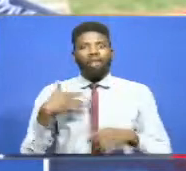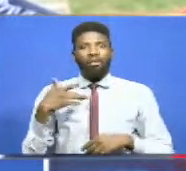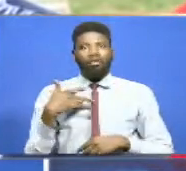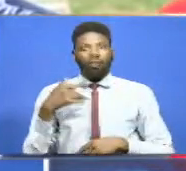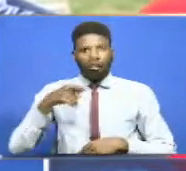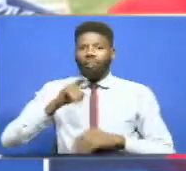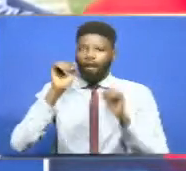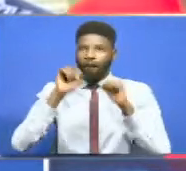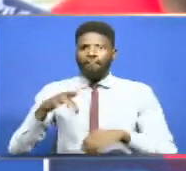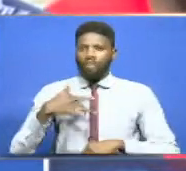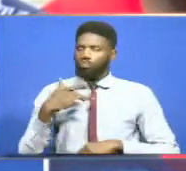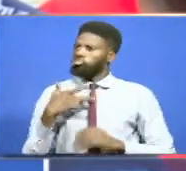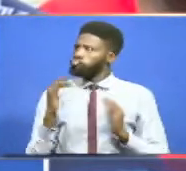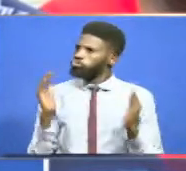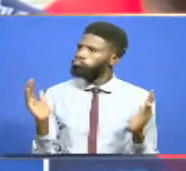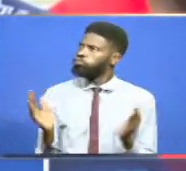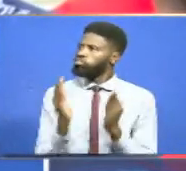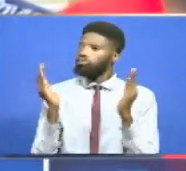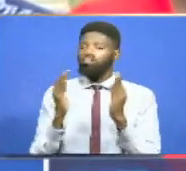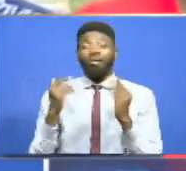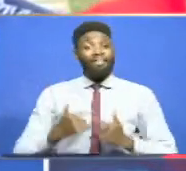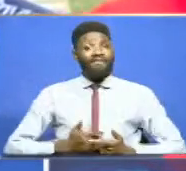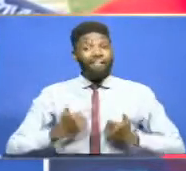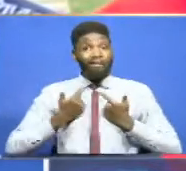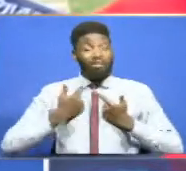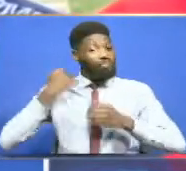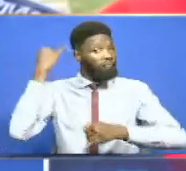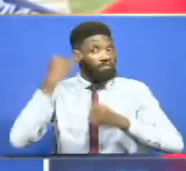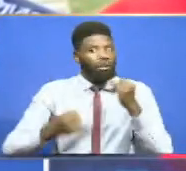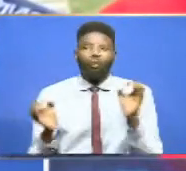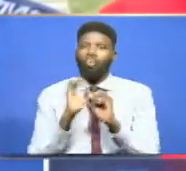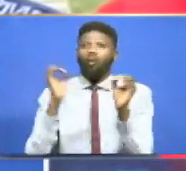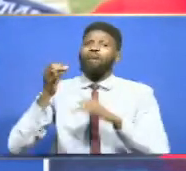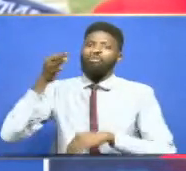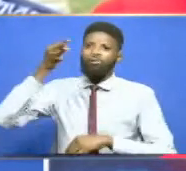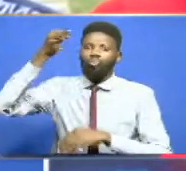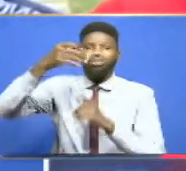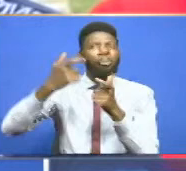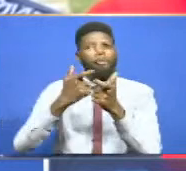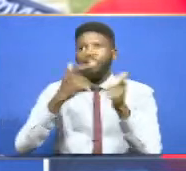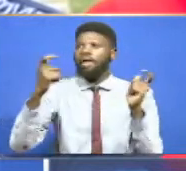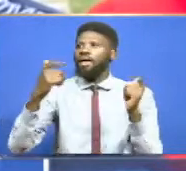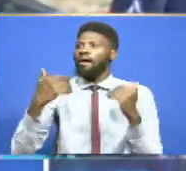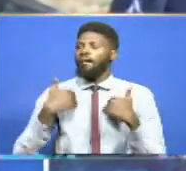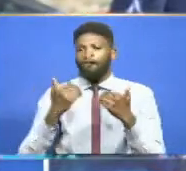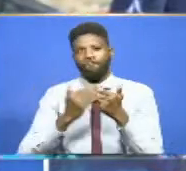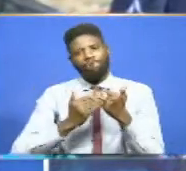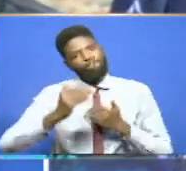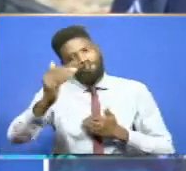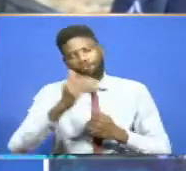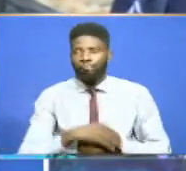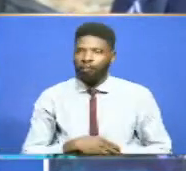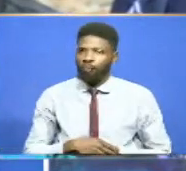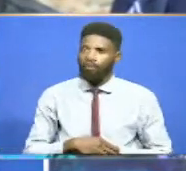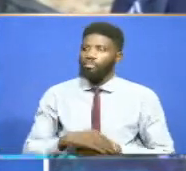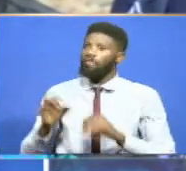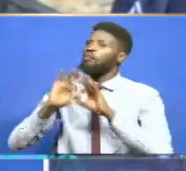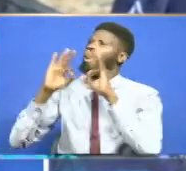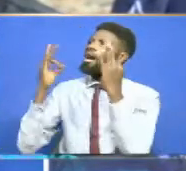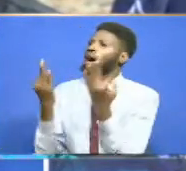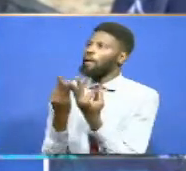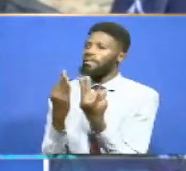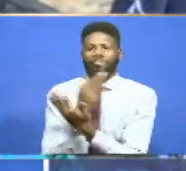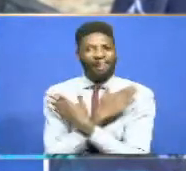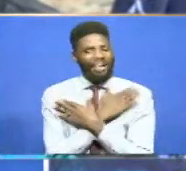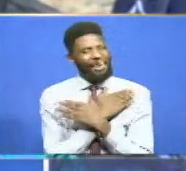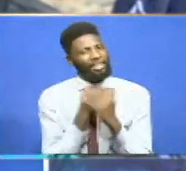be encouraged. It is not the end of the life. She has a great future in her ahead of her. This family has so many